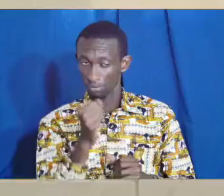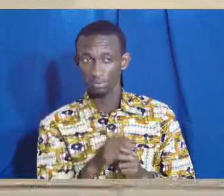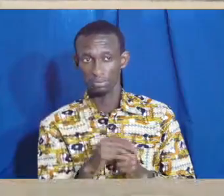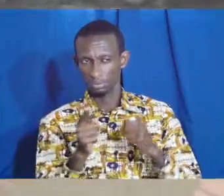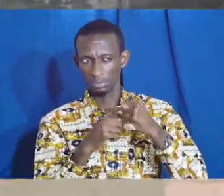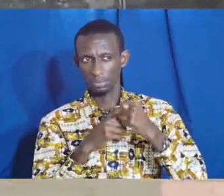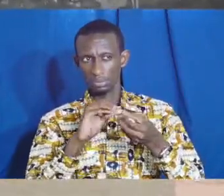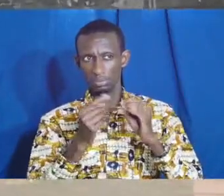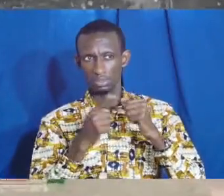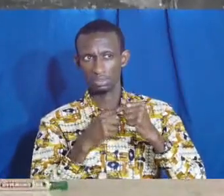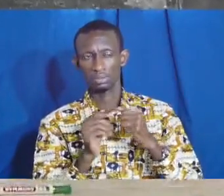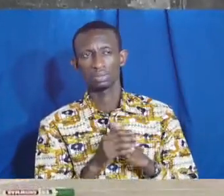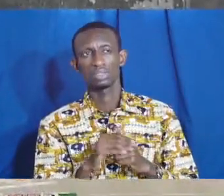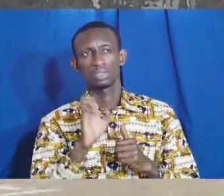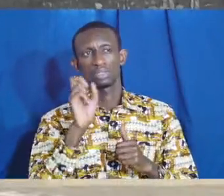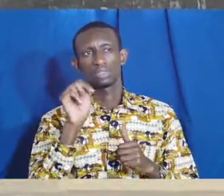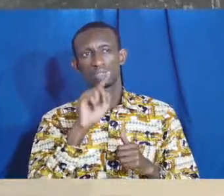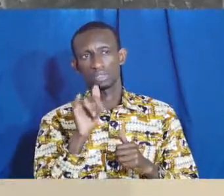Enzymes work